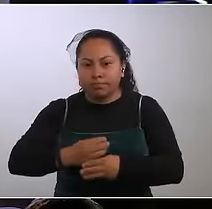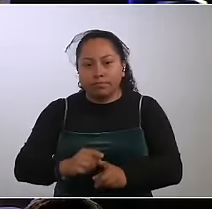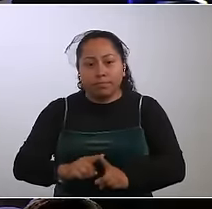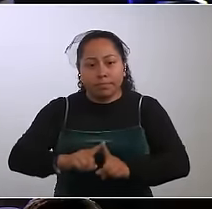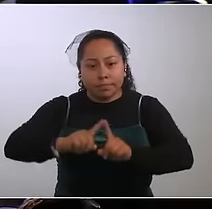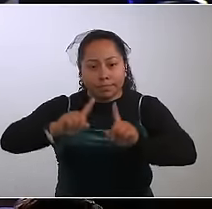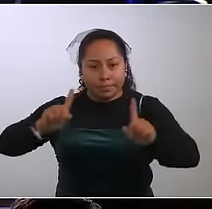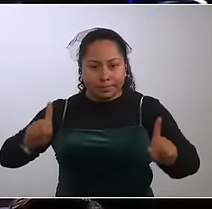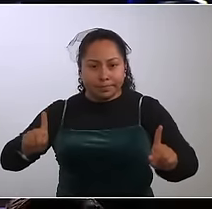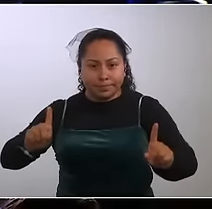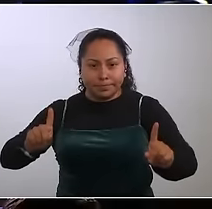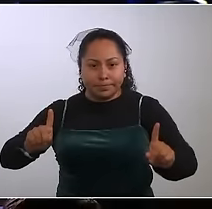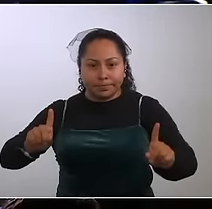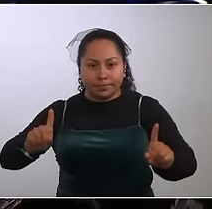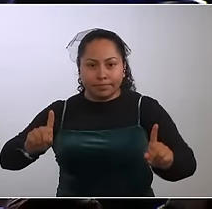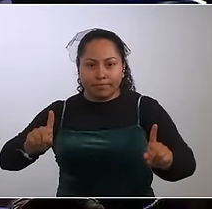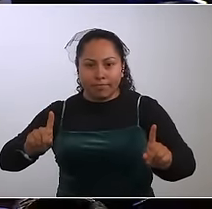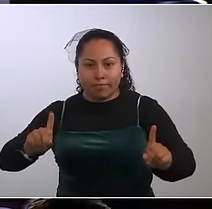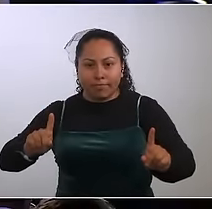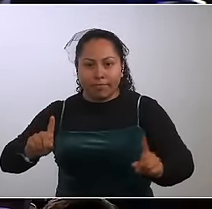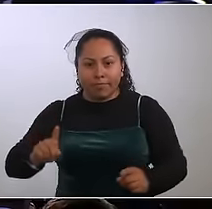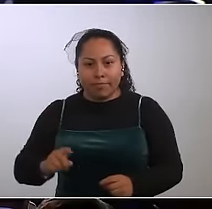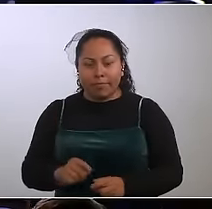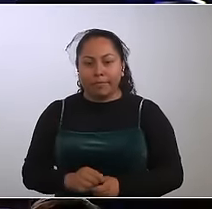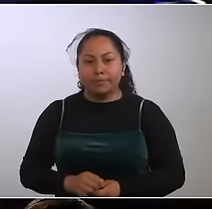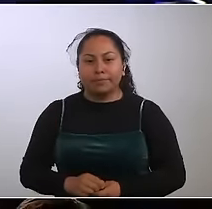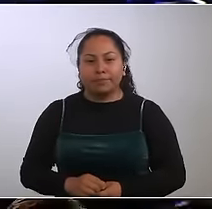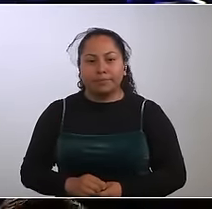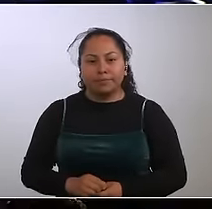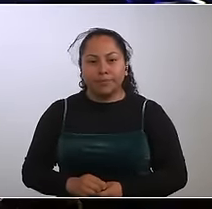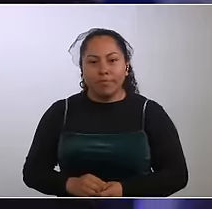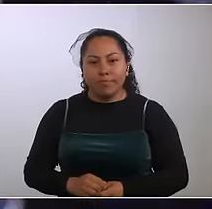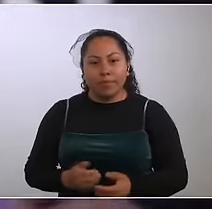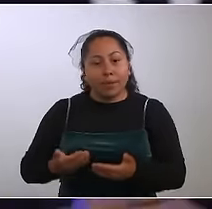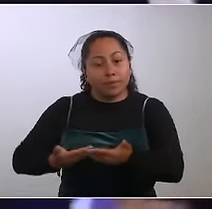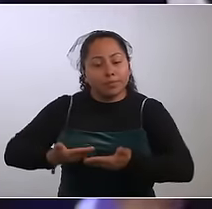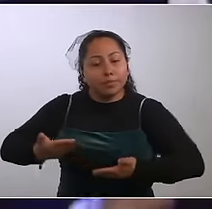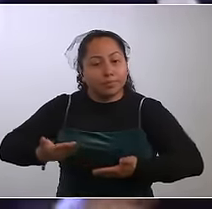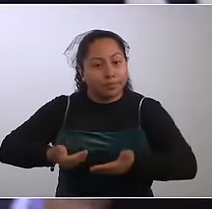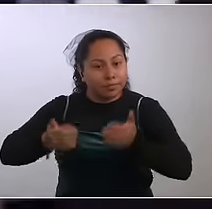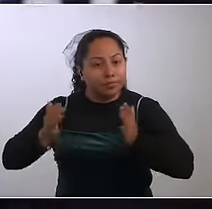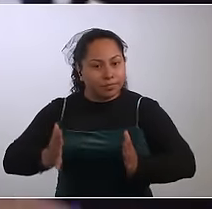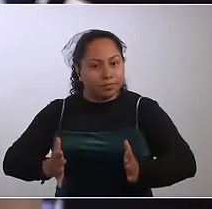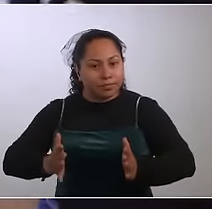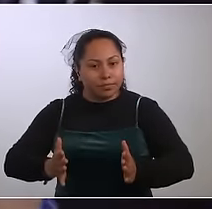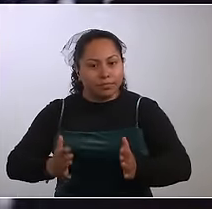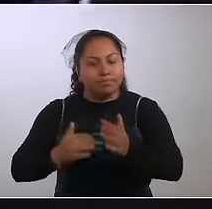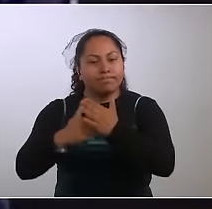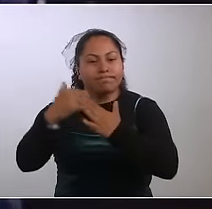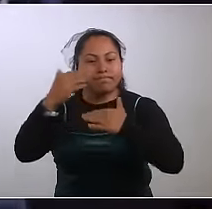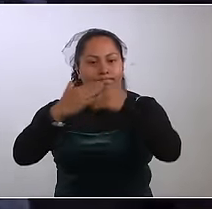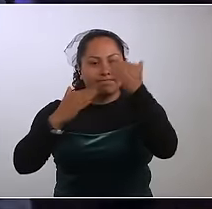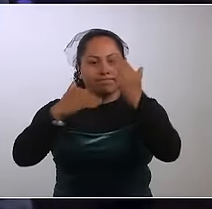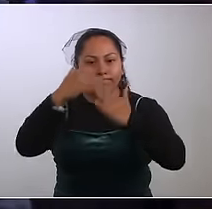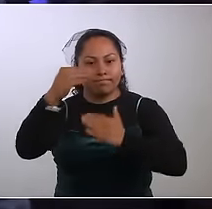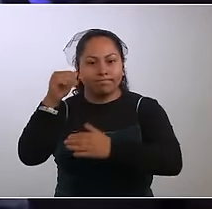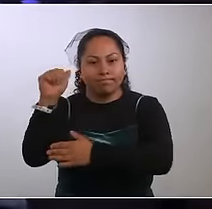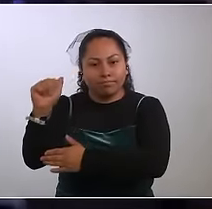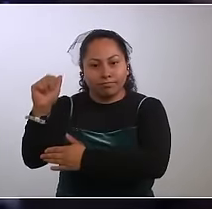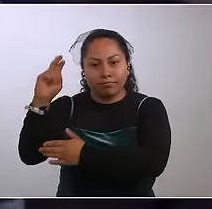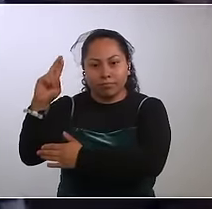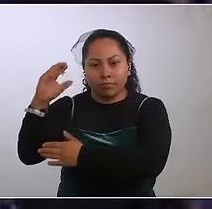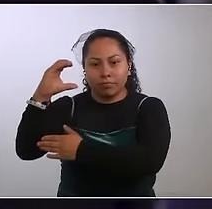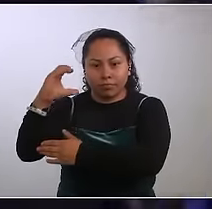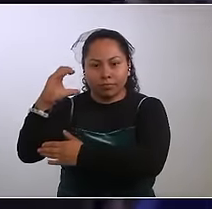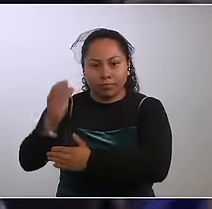había un remanente, that was building an ark. Que estaba edificando un arca. And they were given dimensions. Y se le dieron